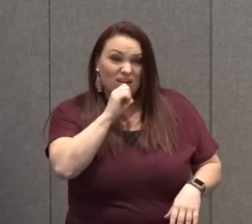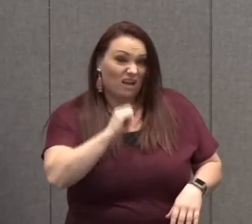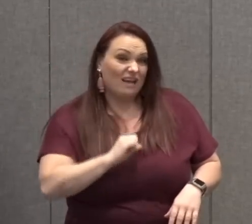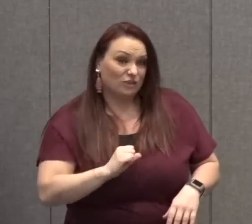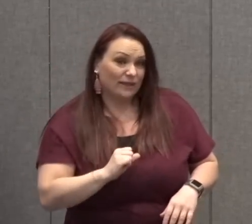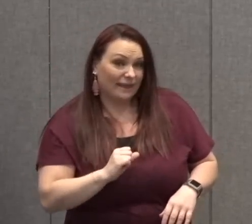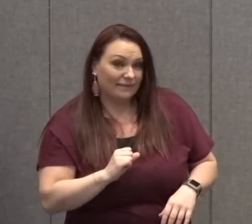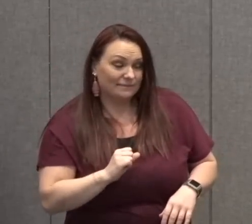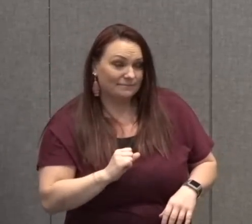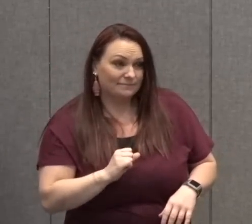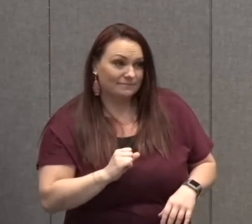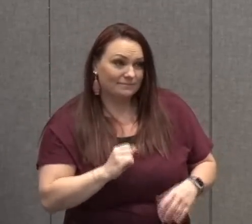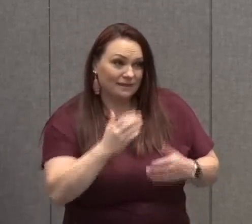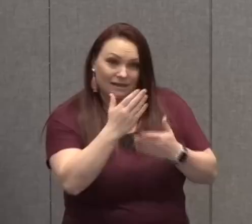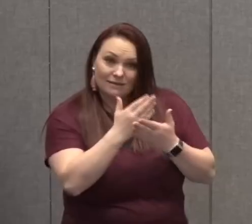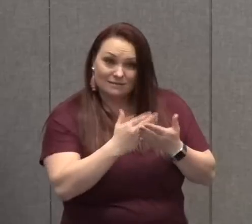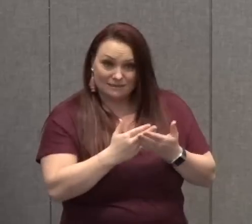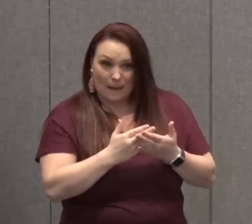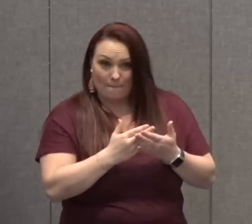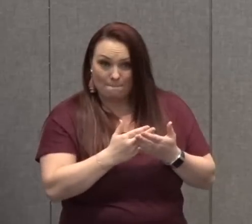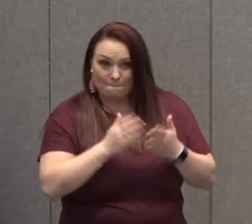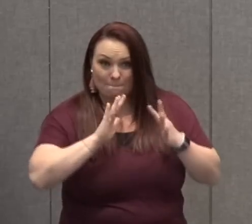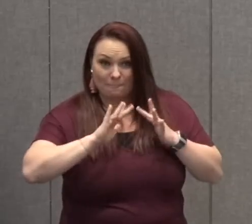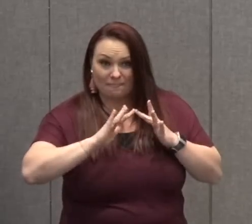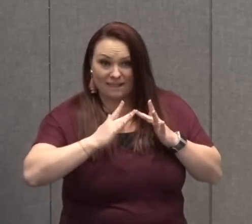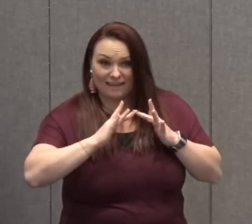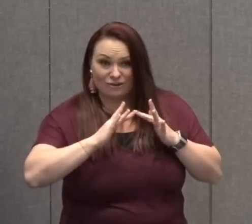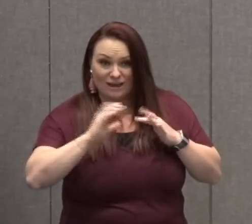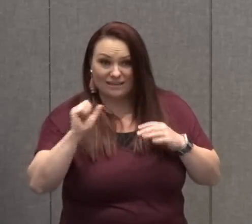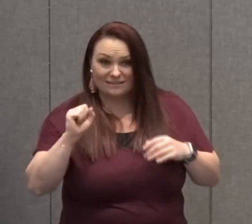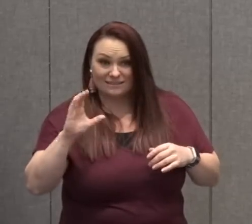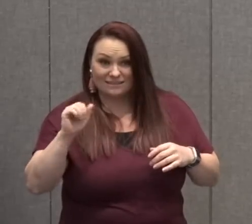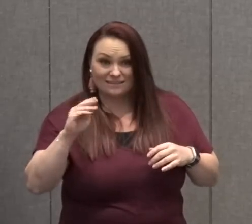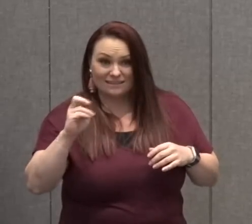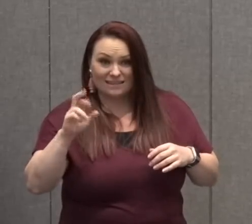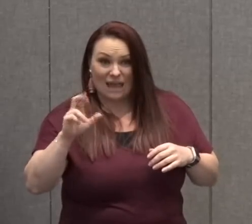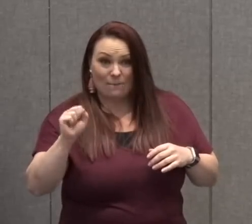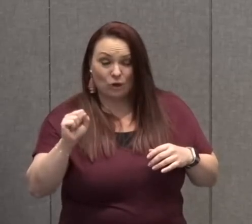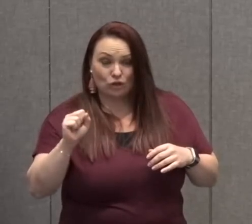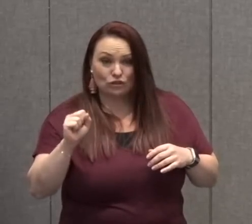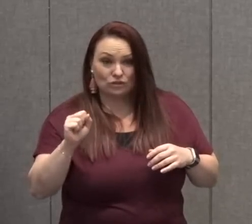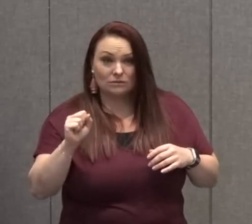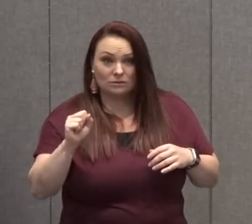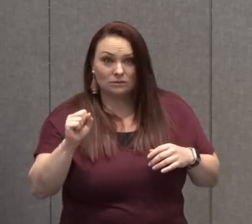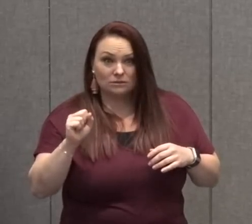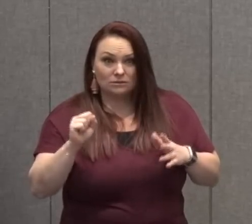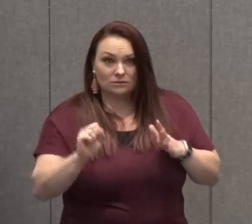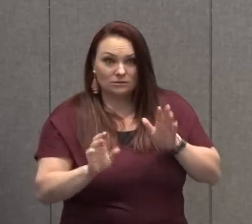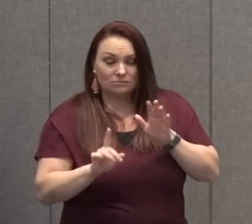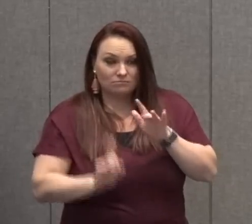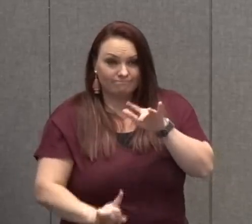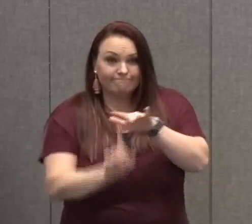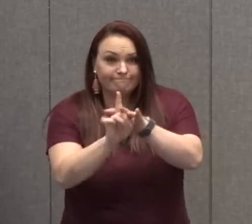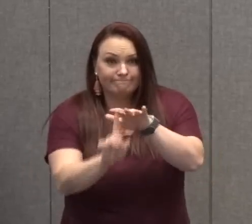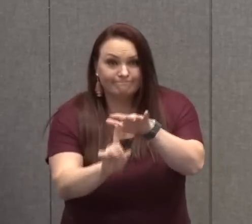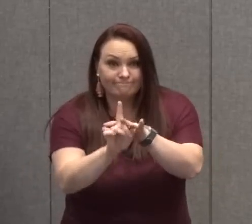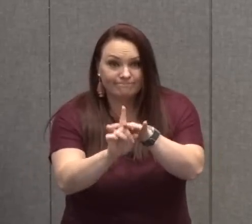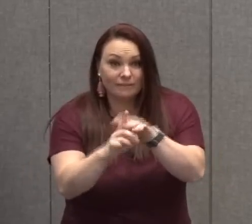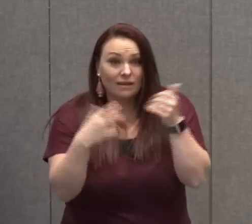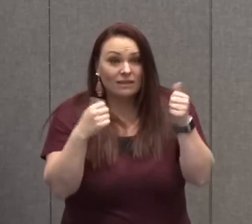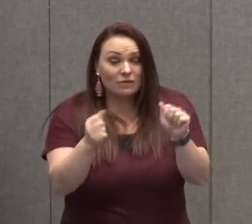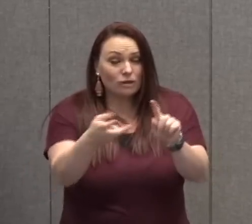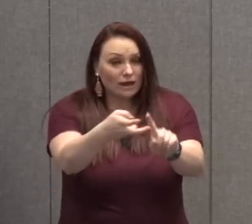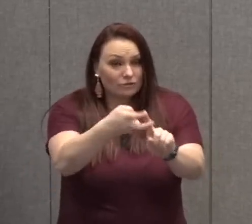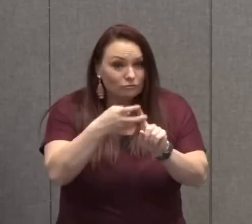now, some internet scammers are coming out, and they tried to get my parents